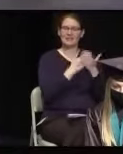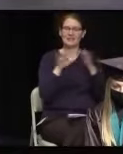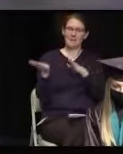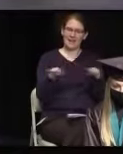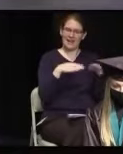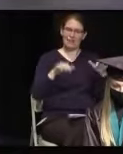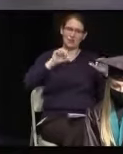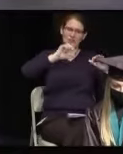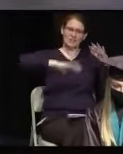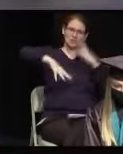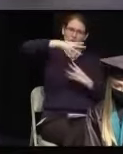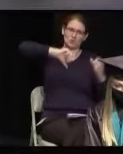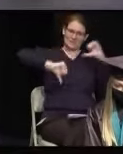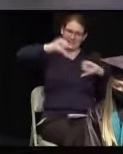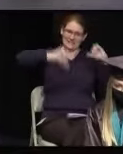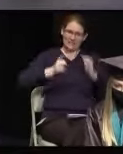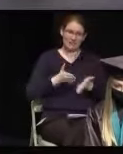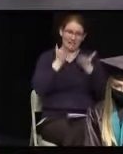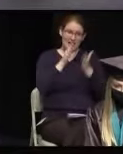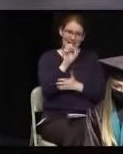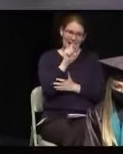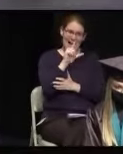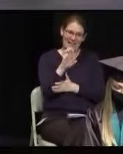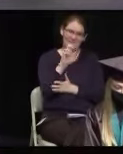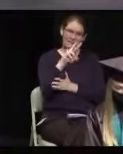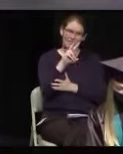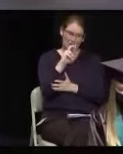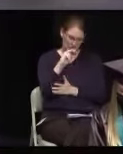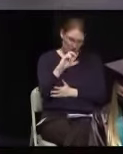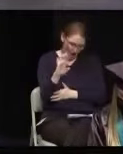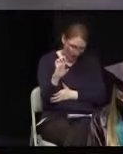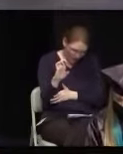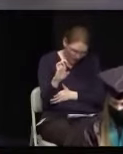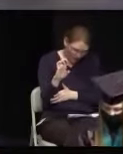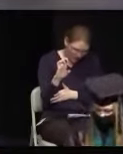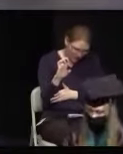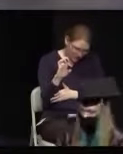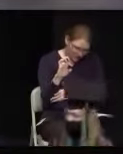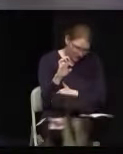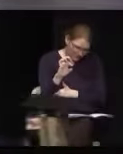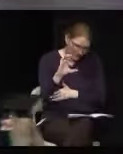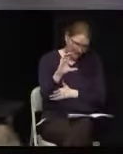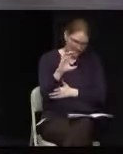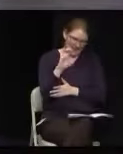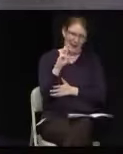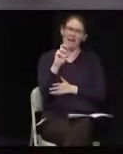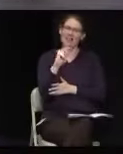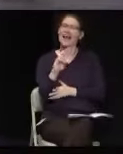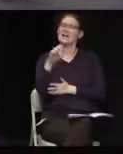Social Sciences. I present to you Allie Vernell Emmeline Parsons, cum laude.